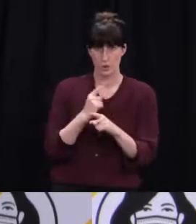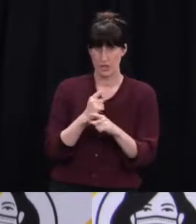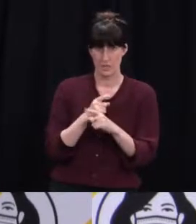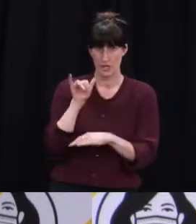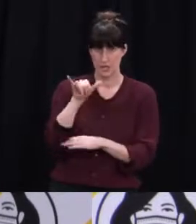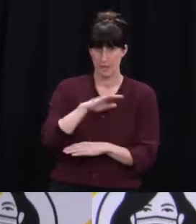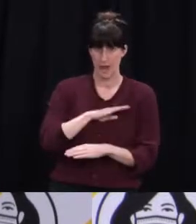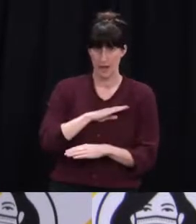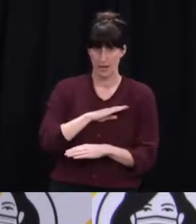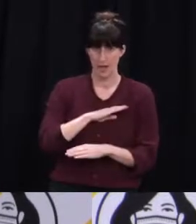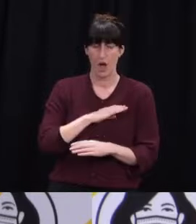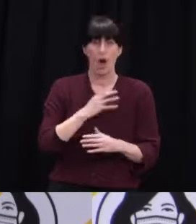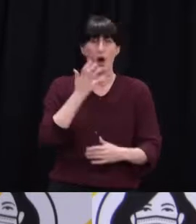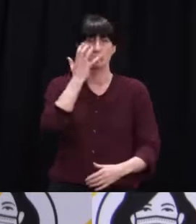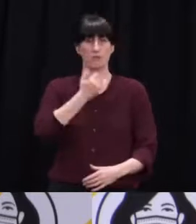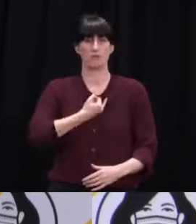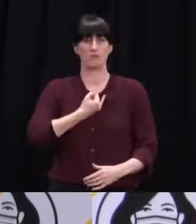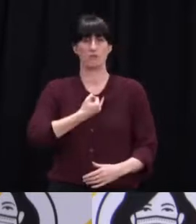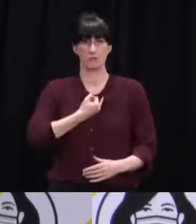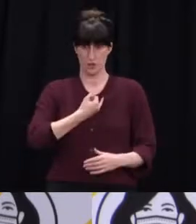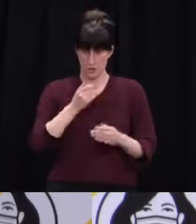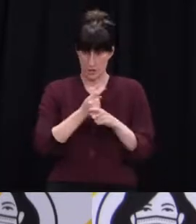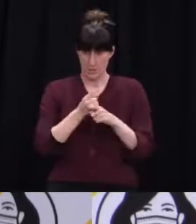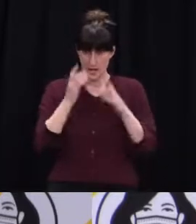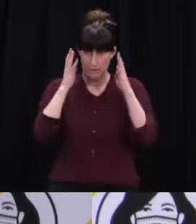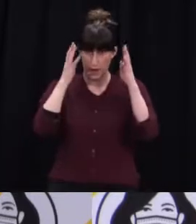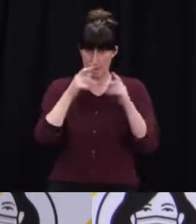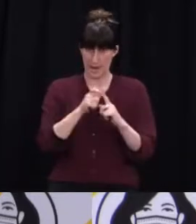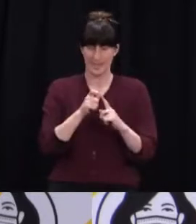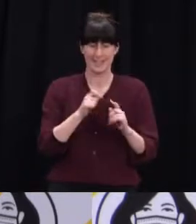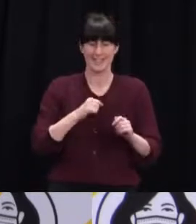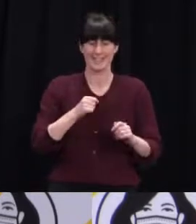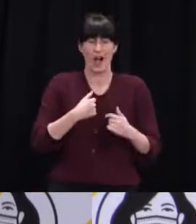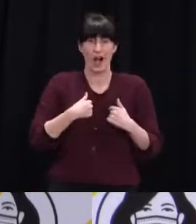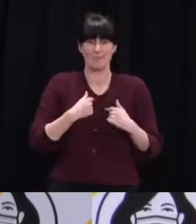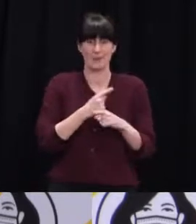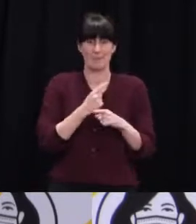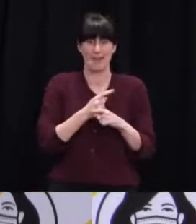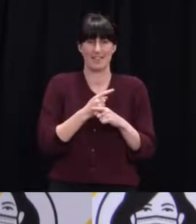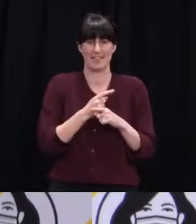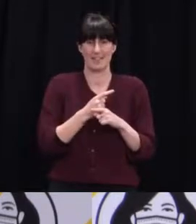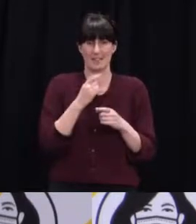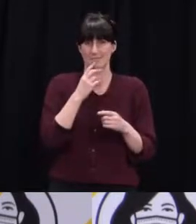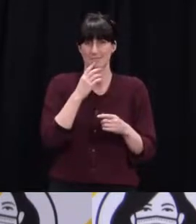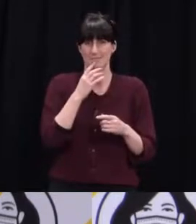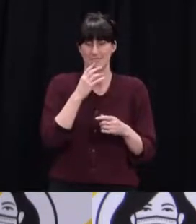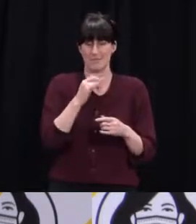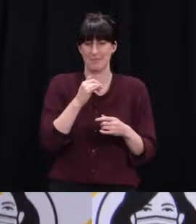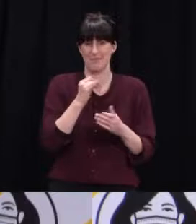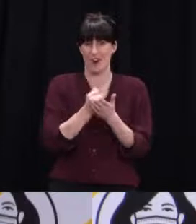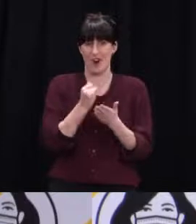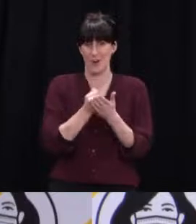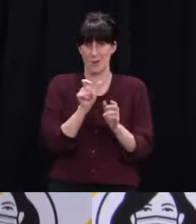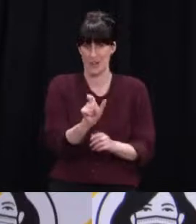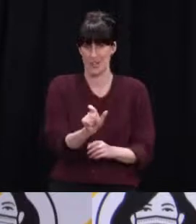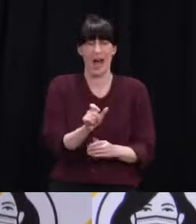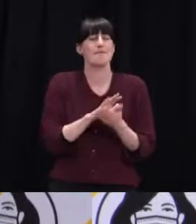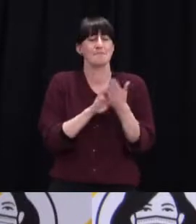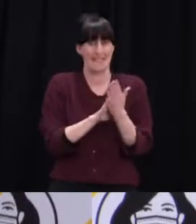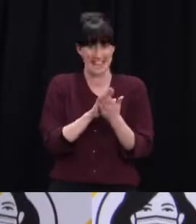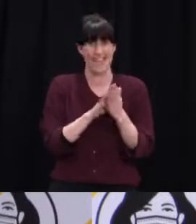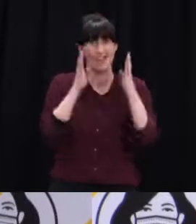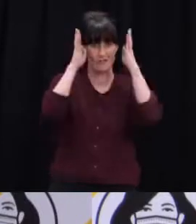And they have been contacting and ensuring that people are being tested. Crown Plaza, I'm not talking about Jet Park. Oh, sorry, you're talking about the jet park. Sorry, no,